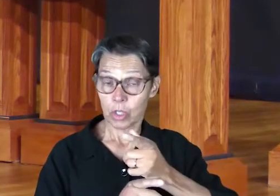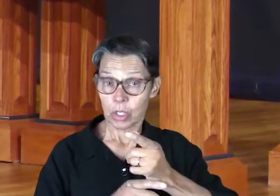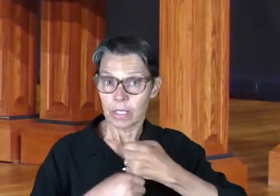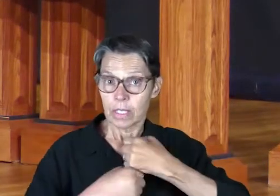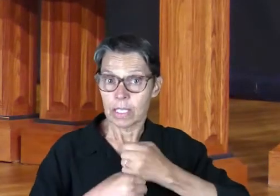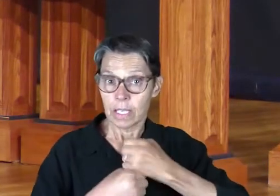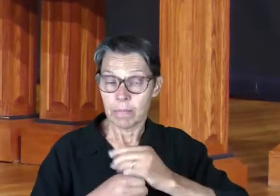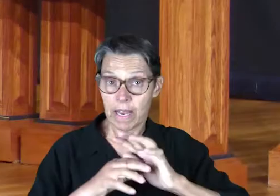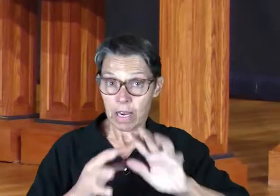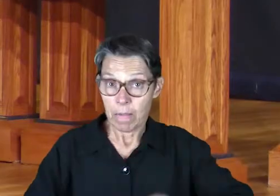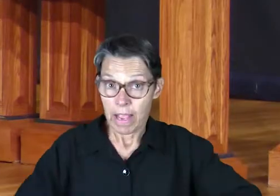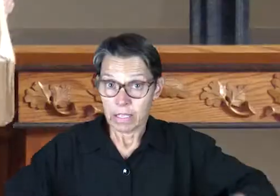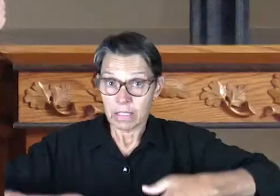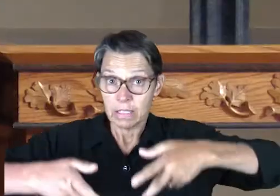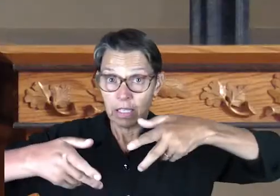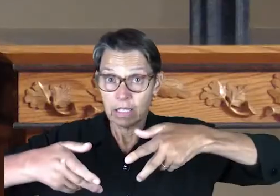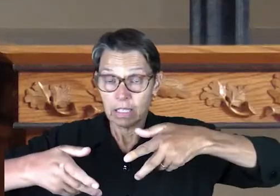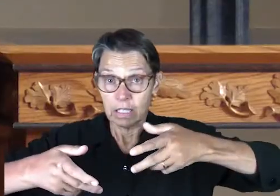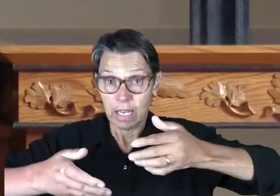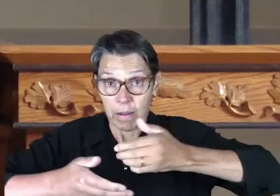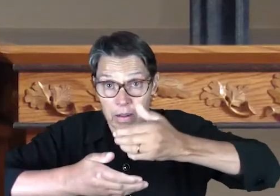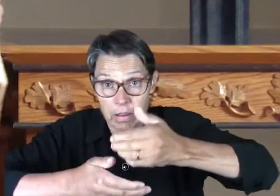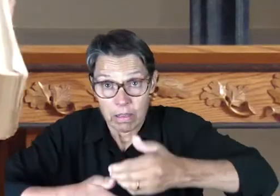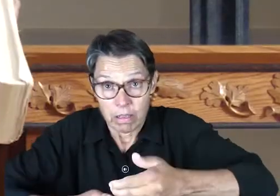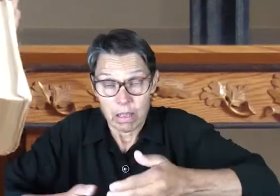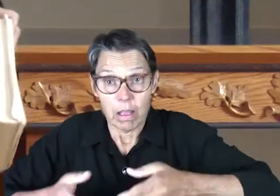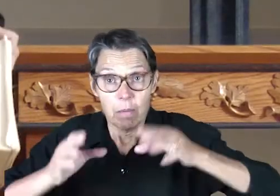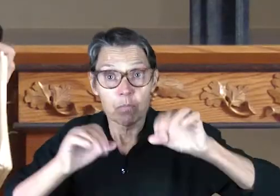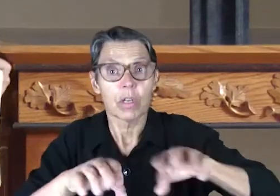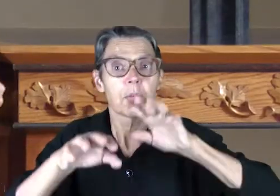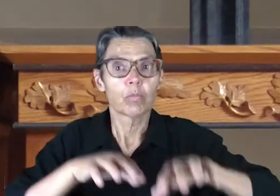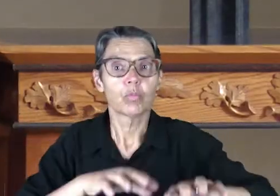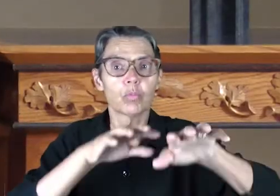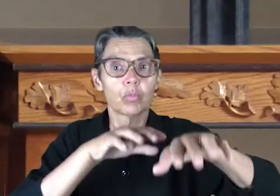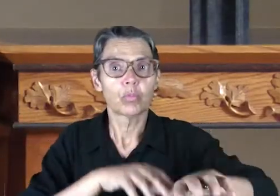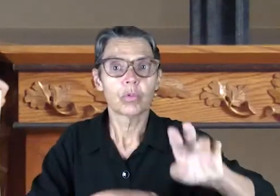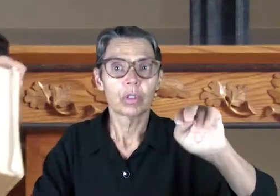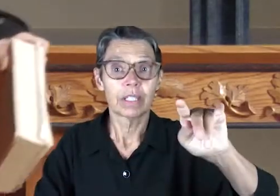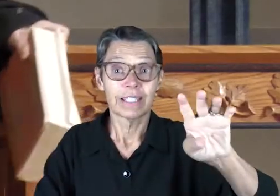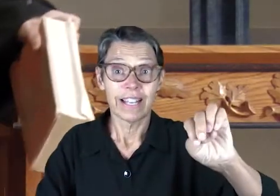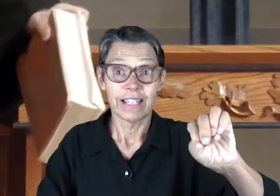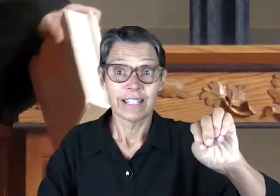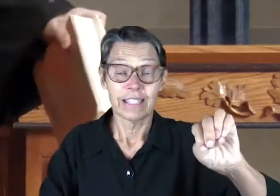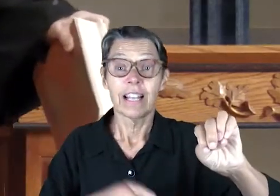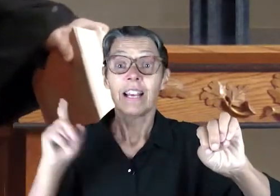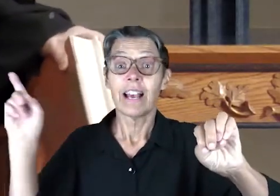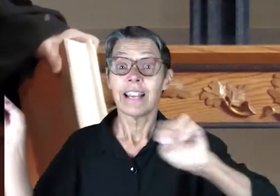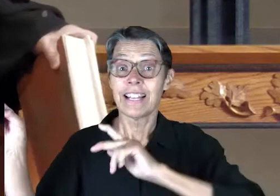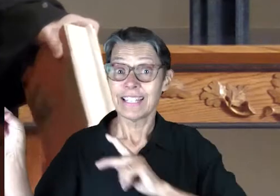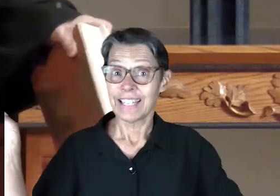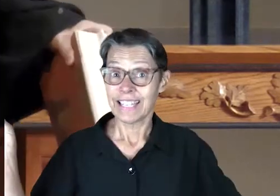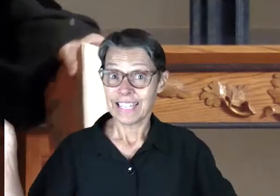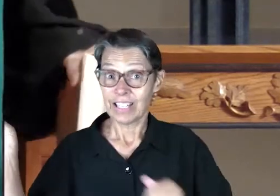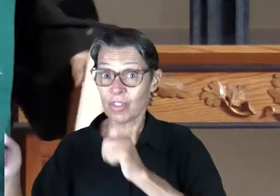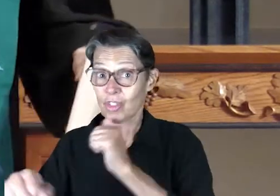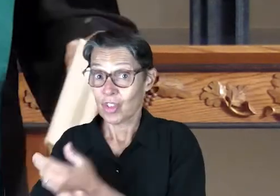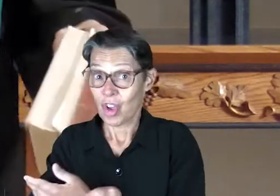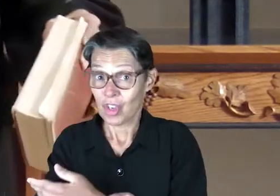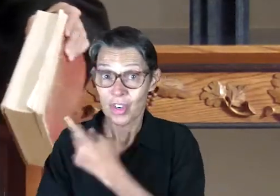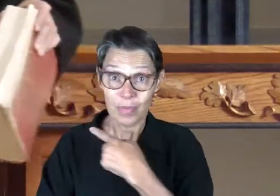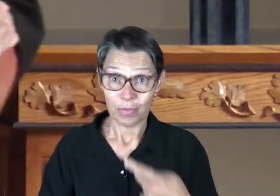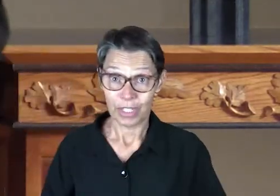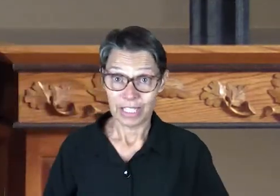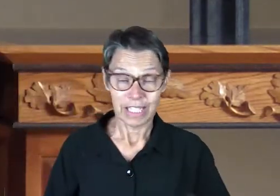mother and sister make a basket of reeds and put him in the Nile. And that the king's daughter, the princess, finds him